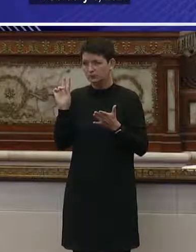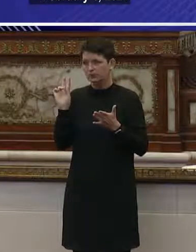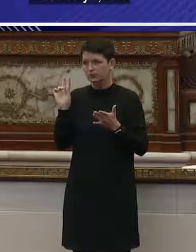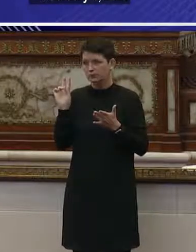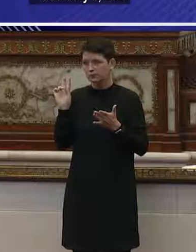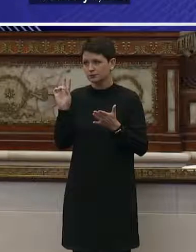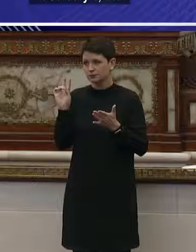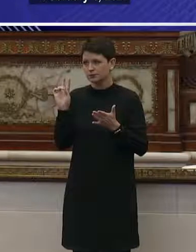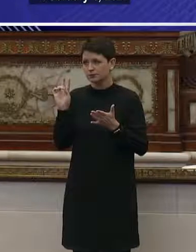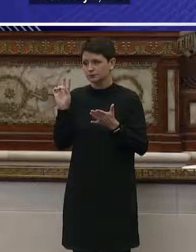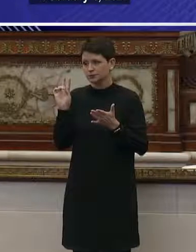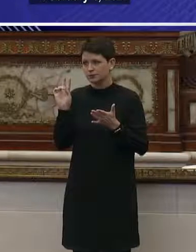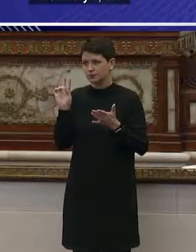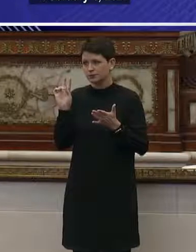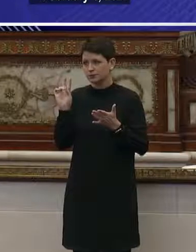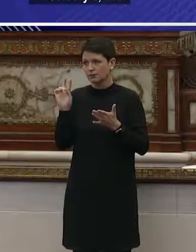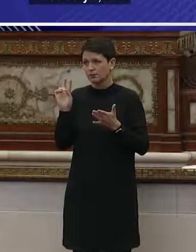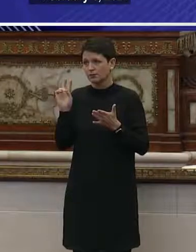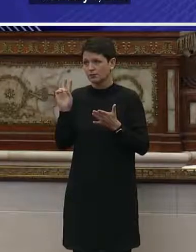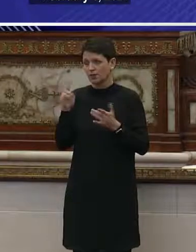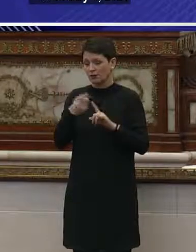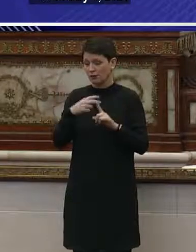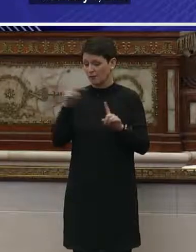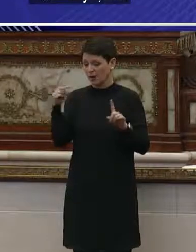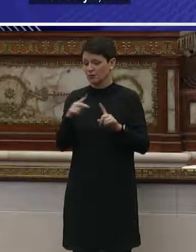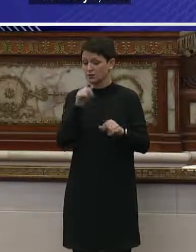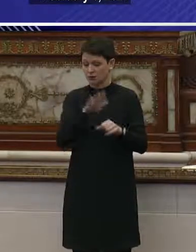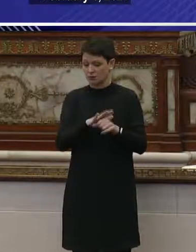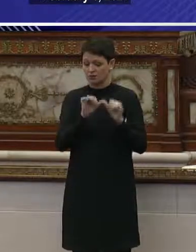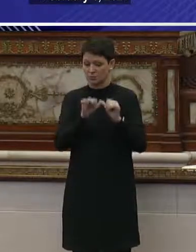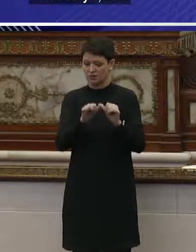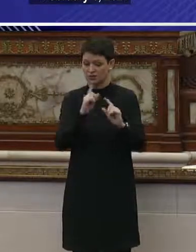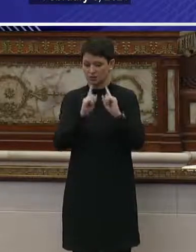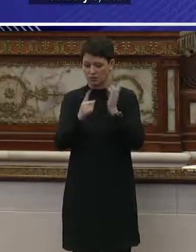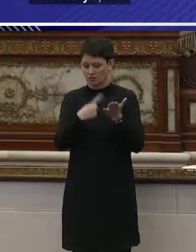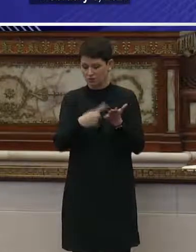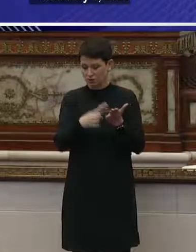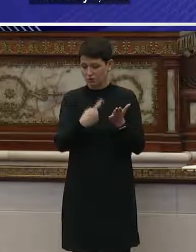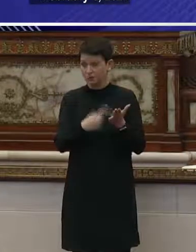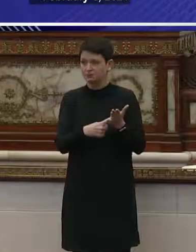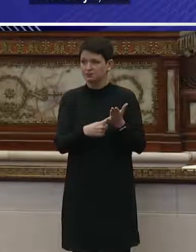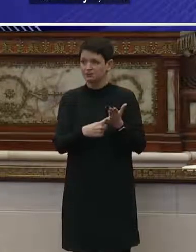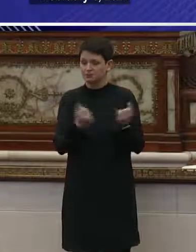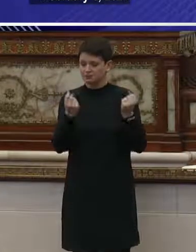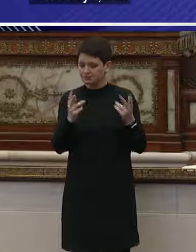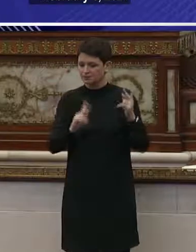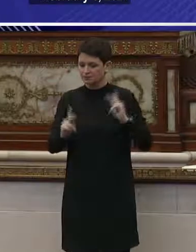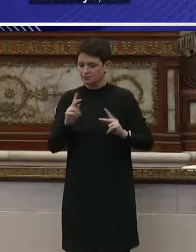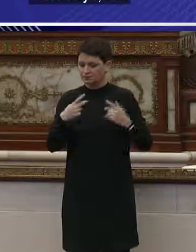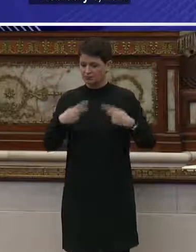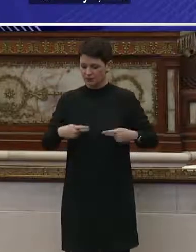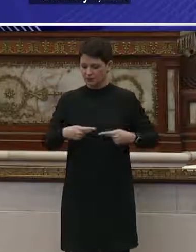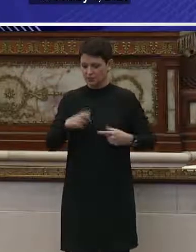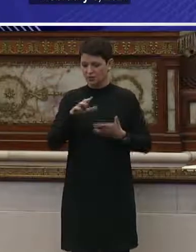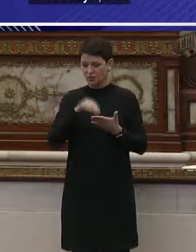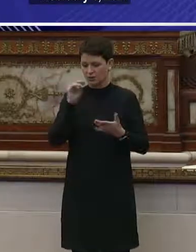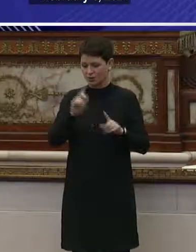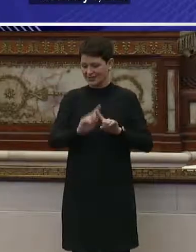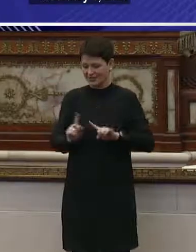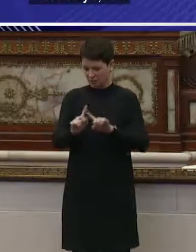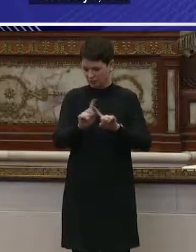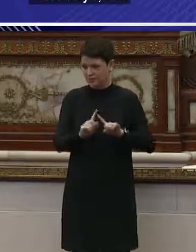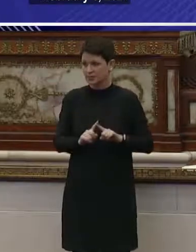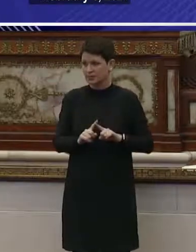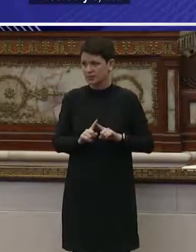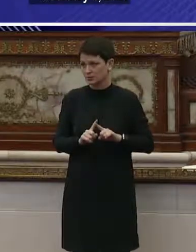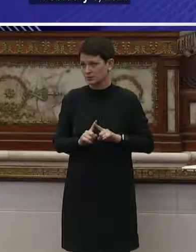was from my understanding, a commitment to continue the conversation because so many people that have physical learning differences